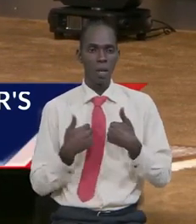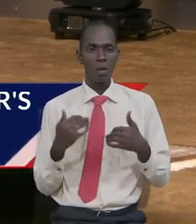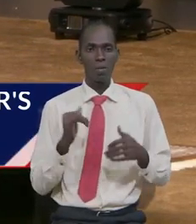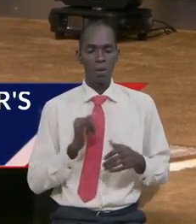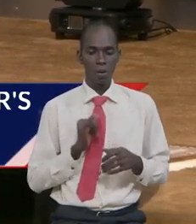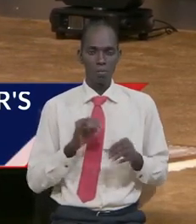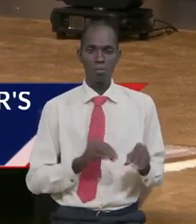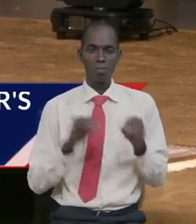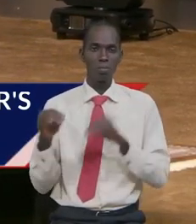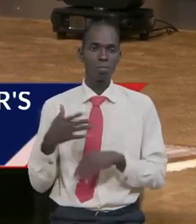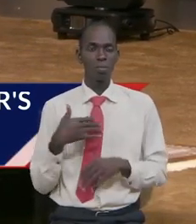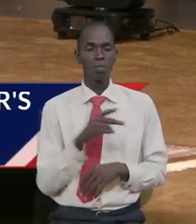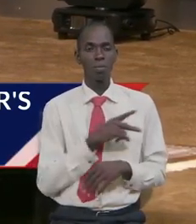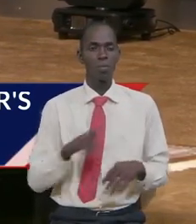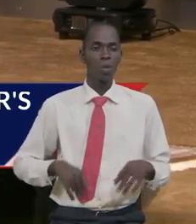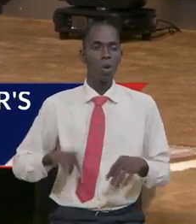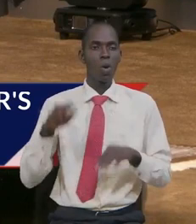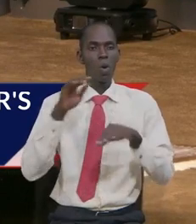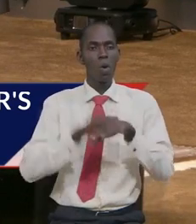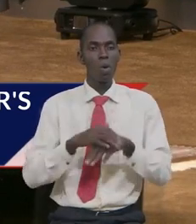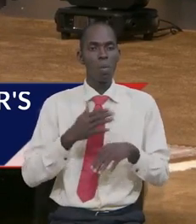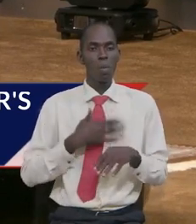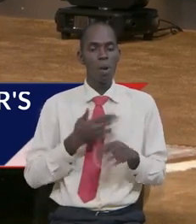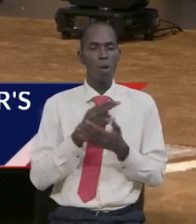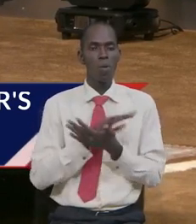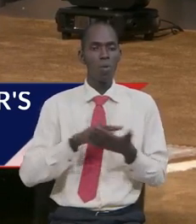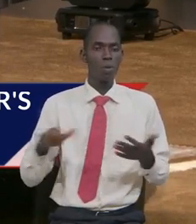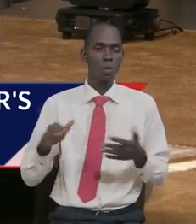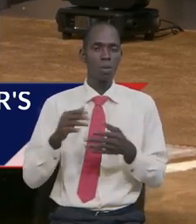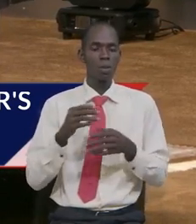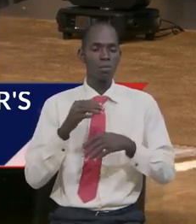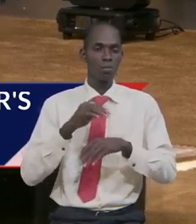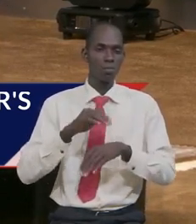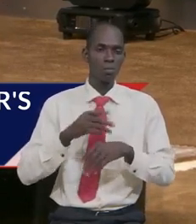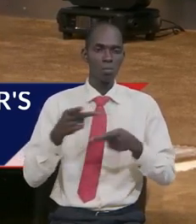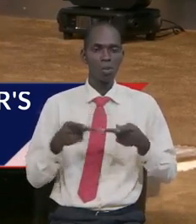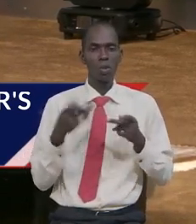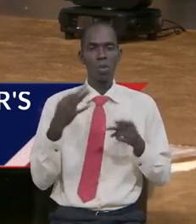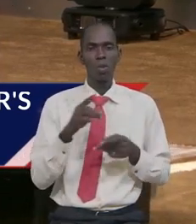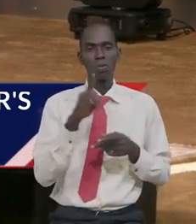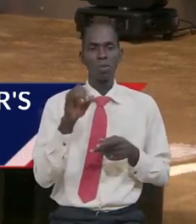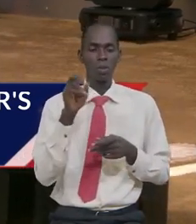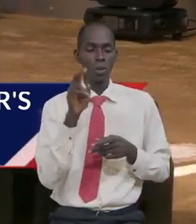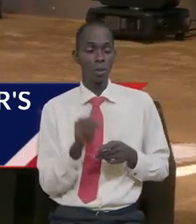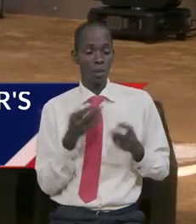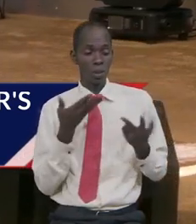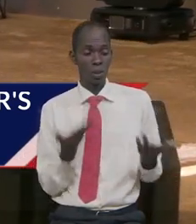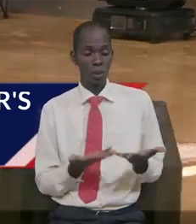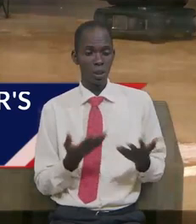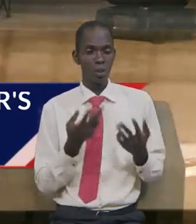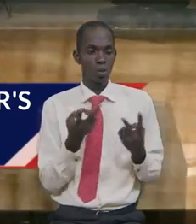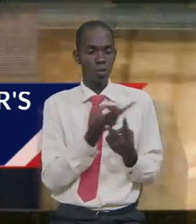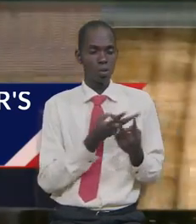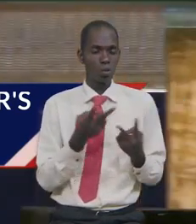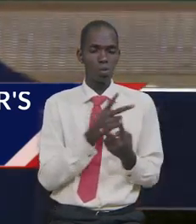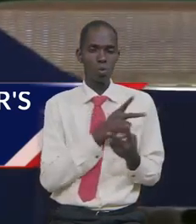my king upon my holy hill of Zion. Now, the two kings here now that